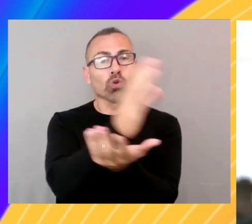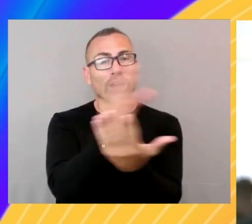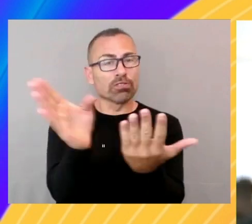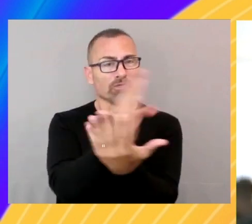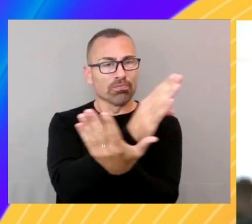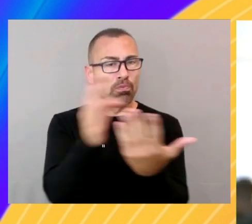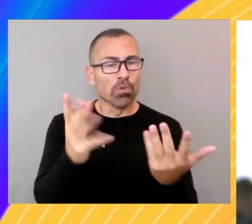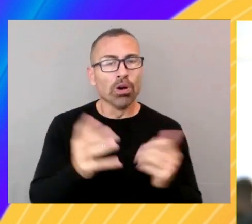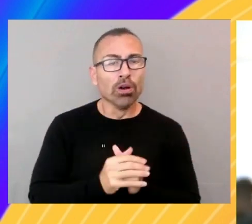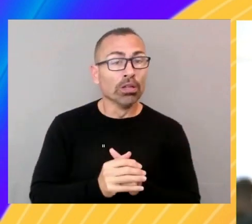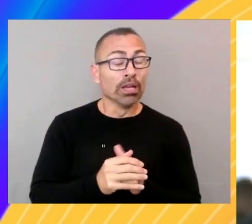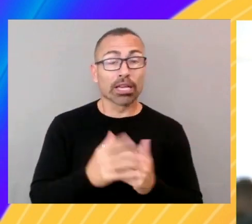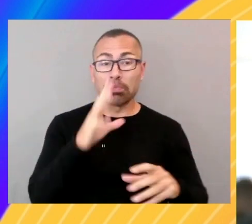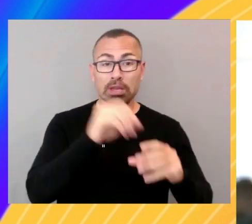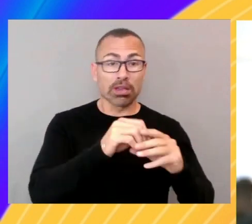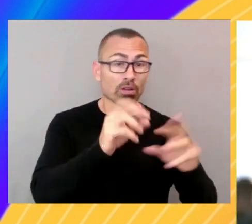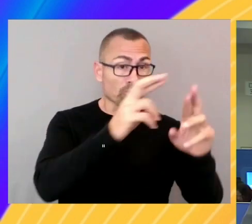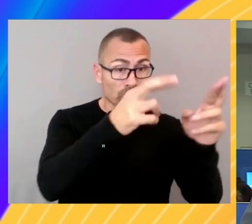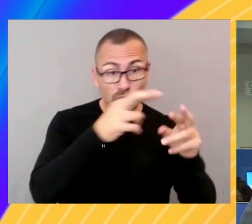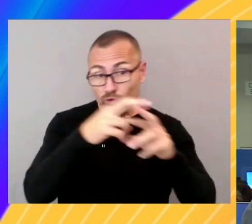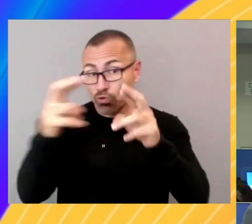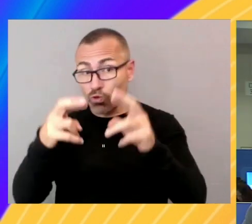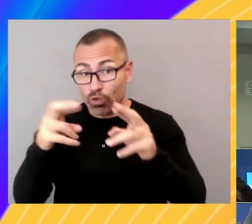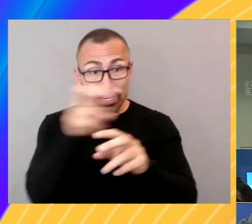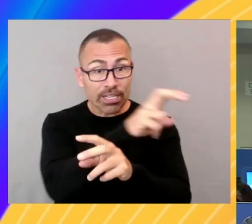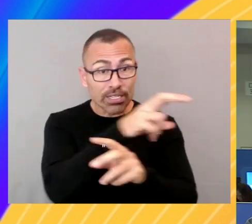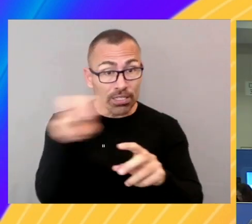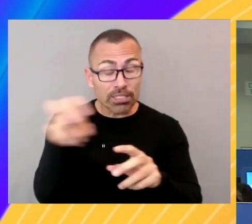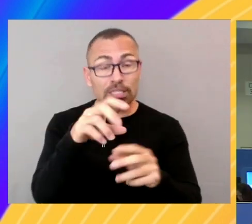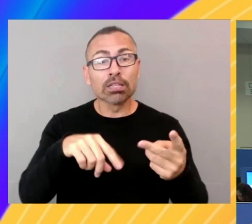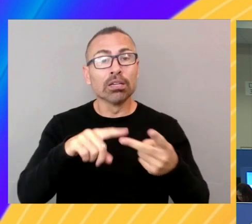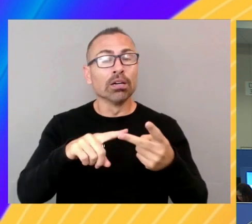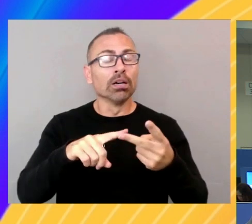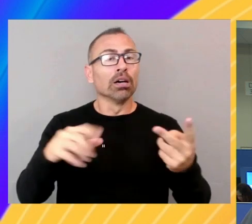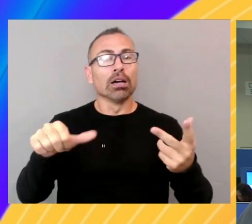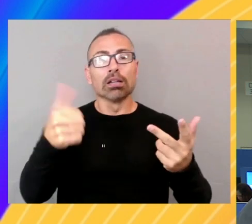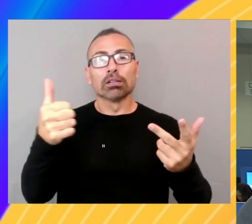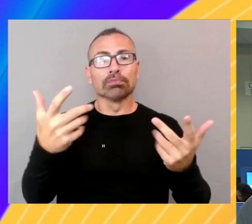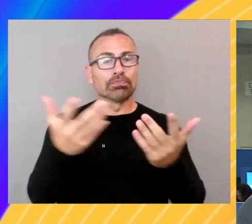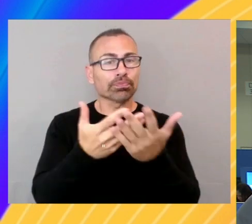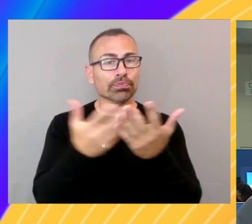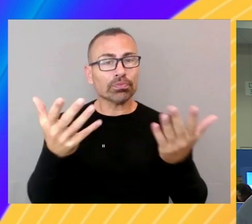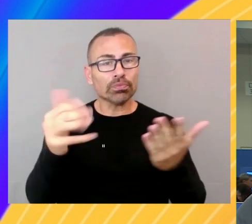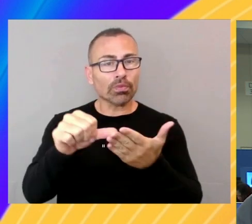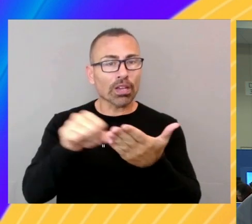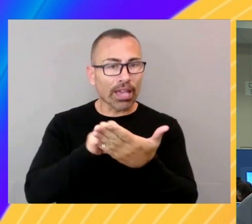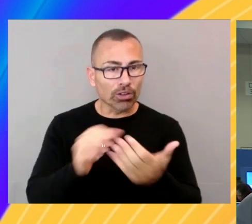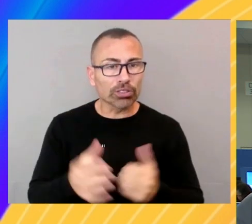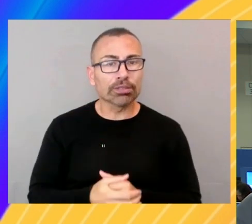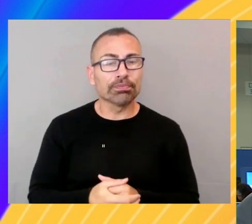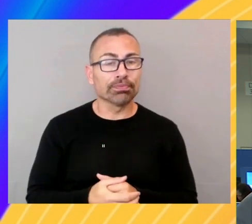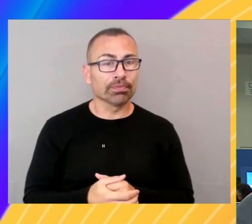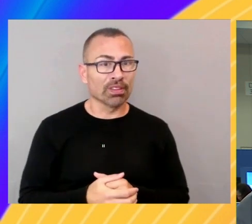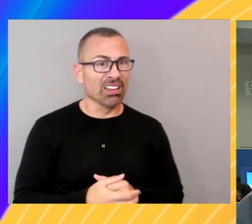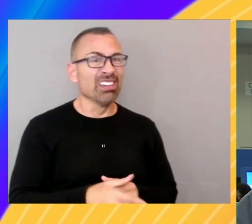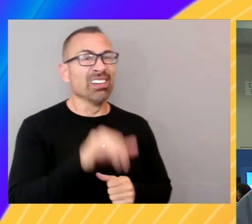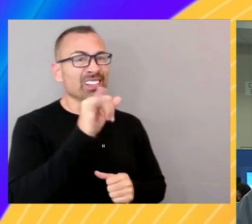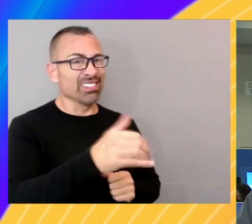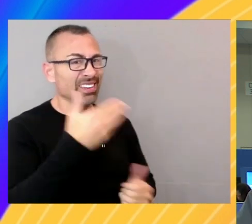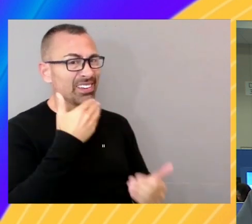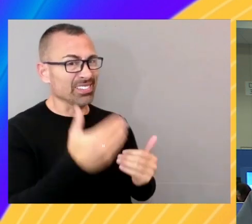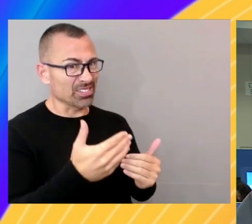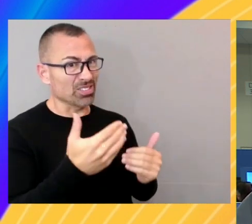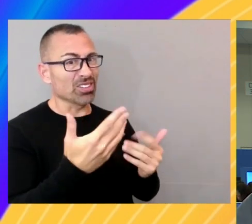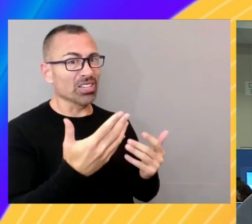in AWS. Which is a best practice, right? Because a lot of compliance frameworks call for a centralized logging account,